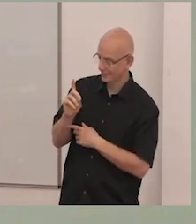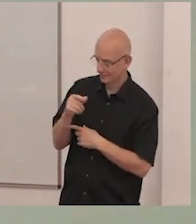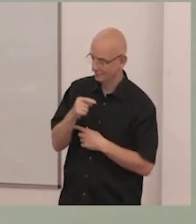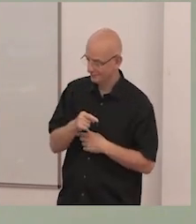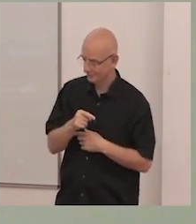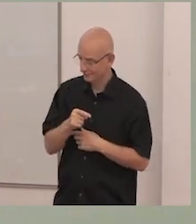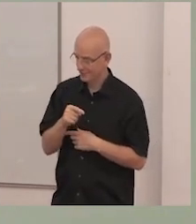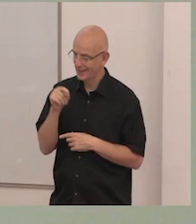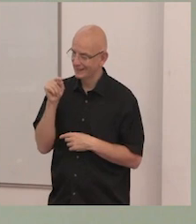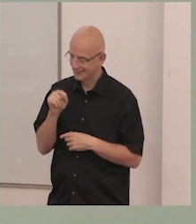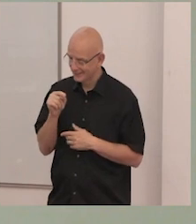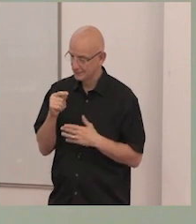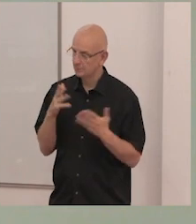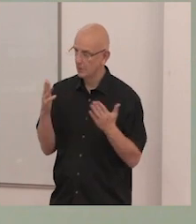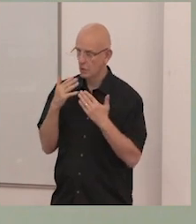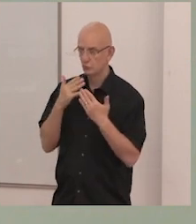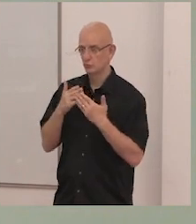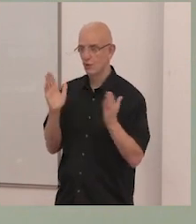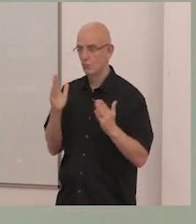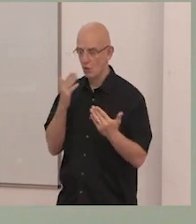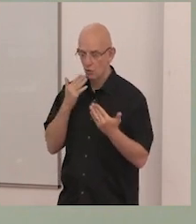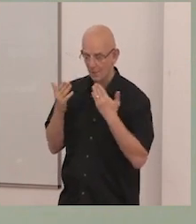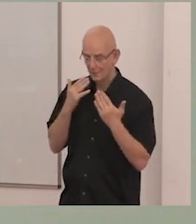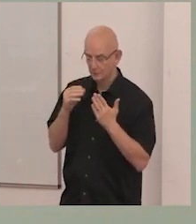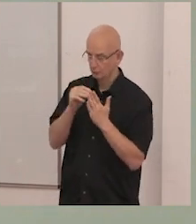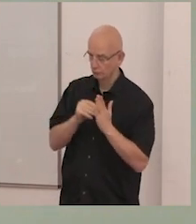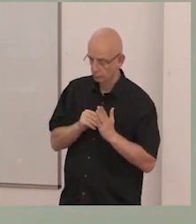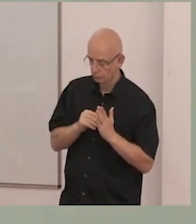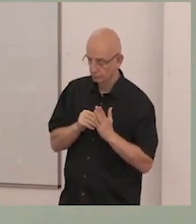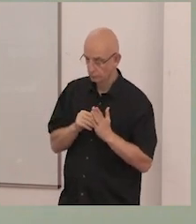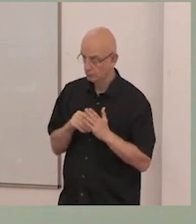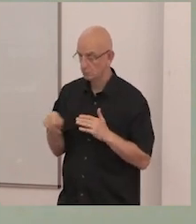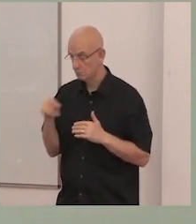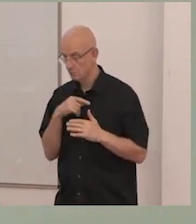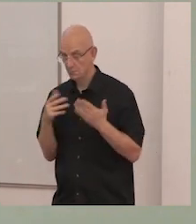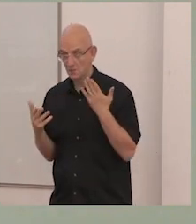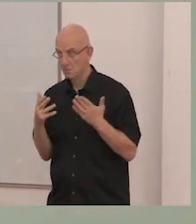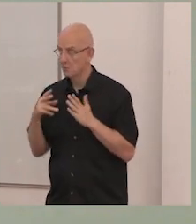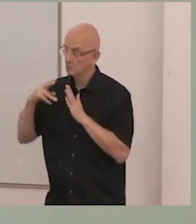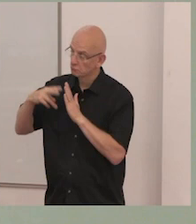CRPD, but we can feel already the spirit. And